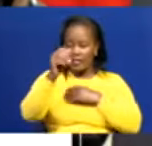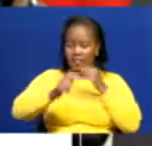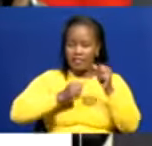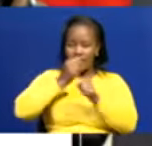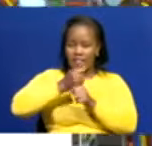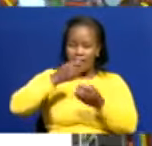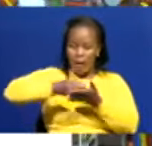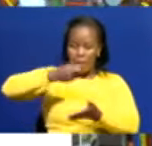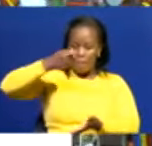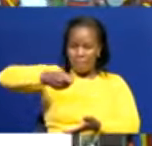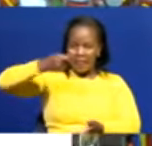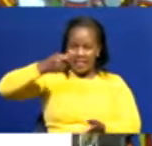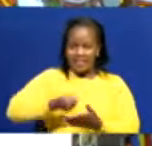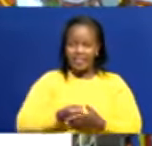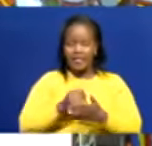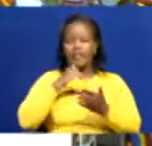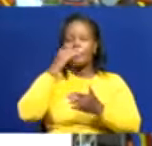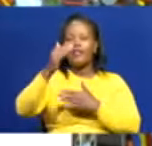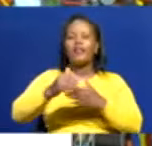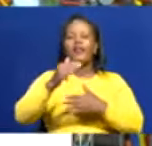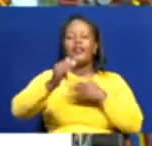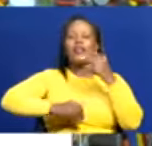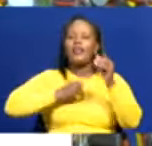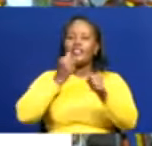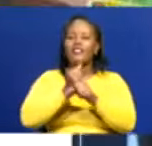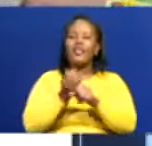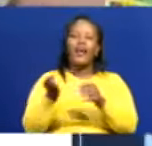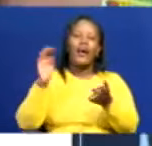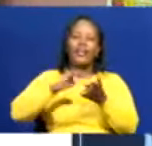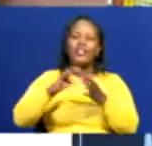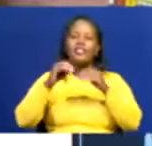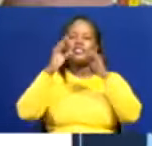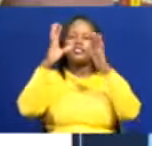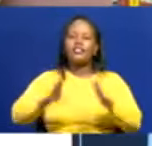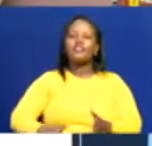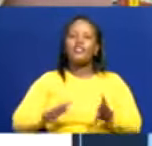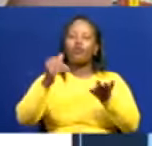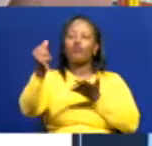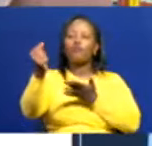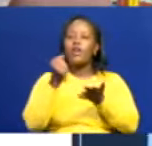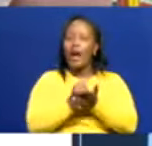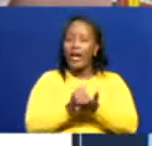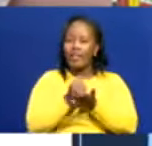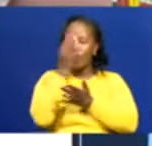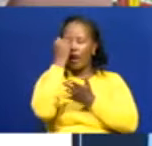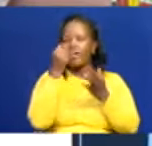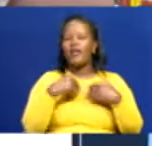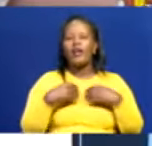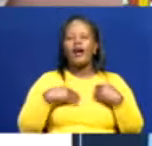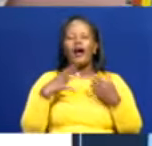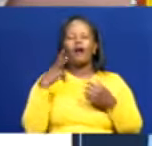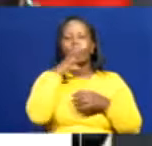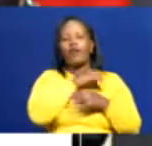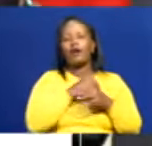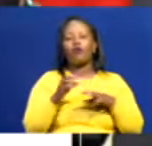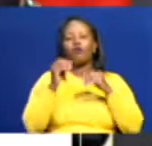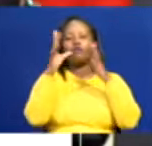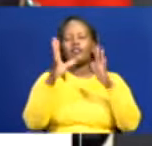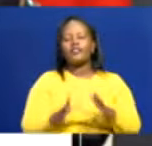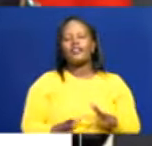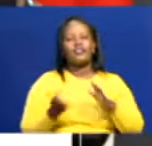ujao nitaajiri tena walimu wengine kwa sababu tuko na upungufu ya walimu karibu